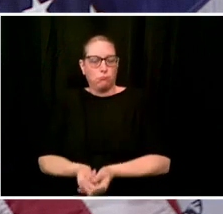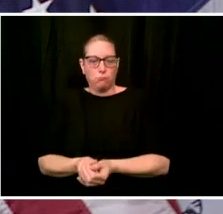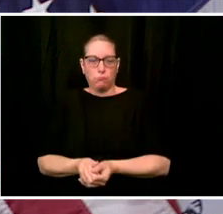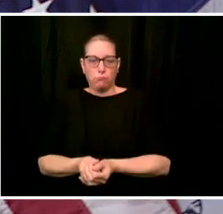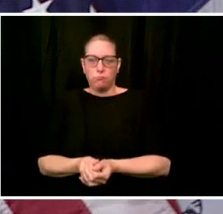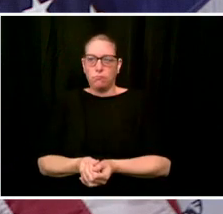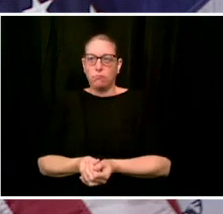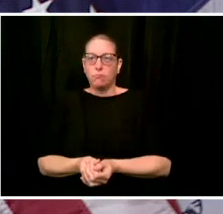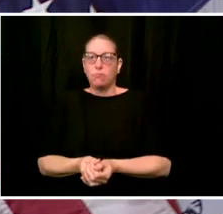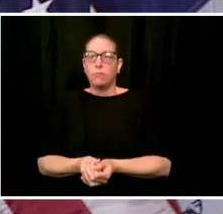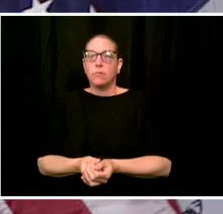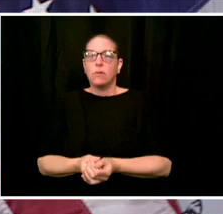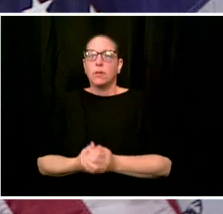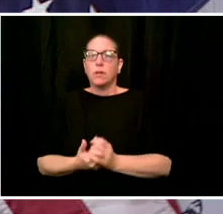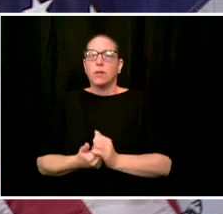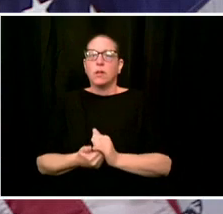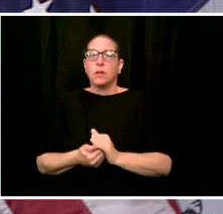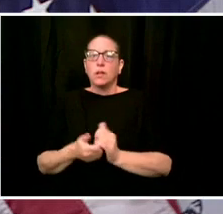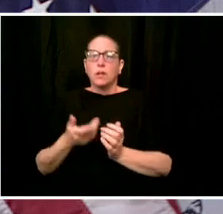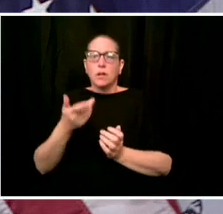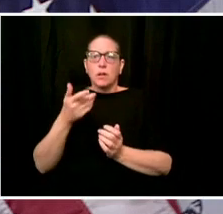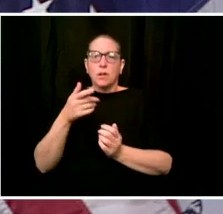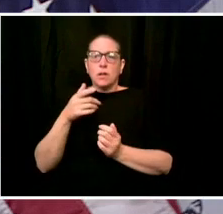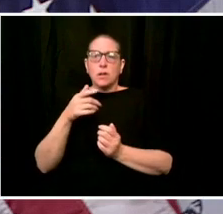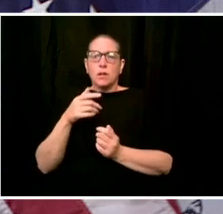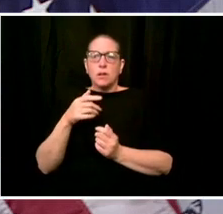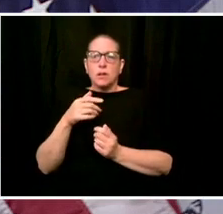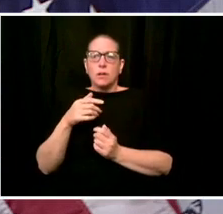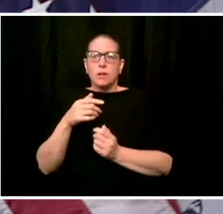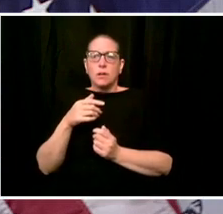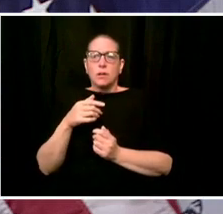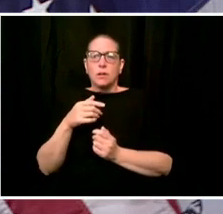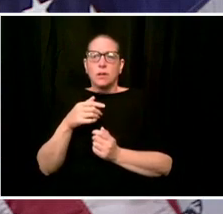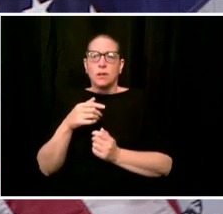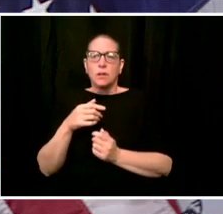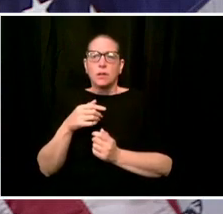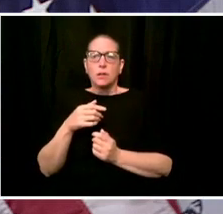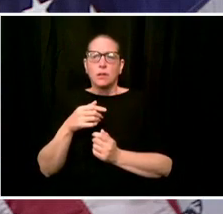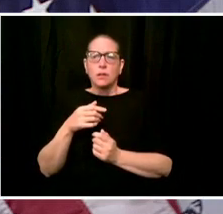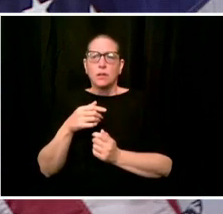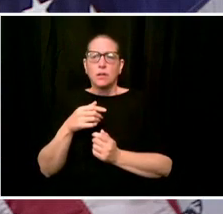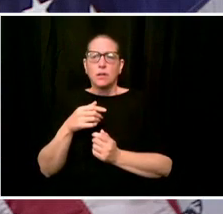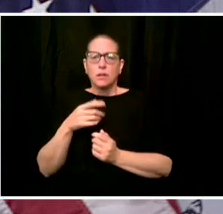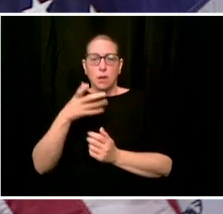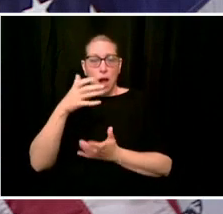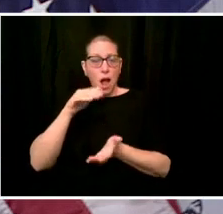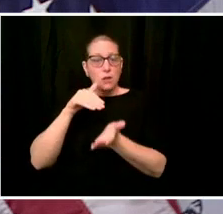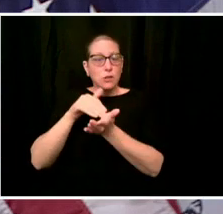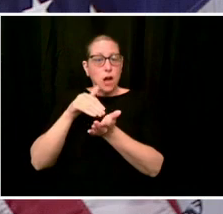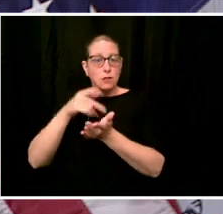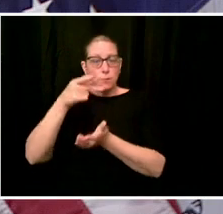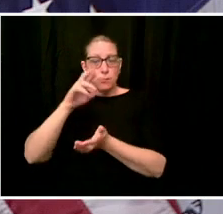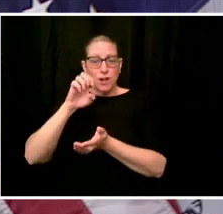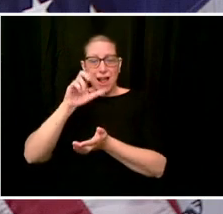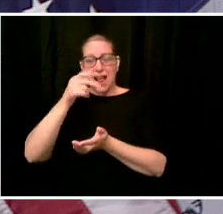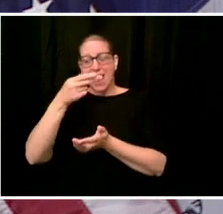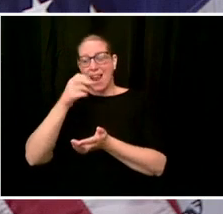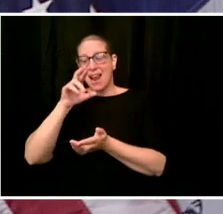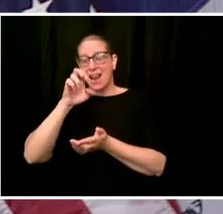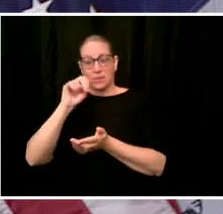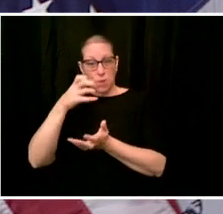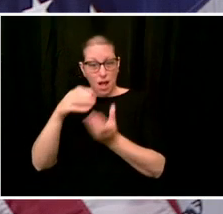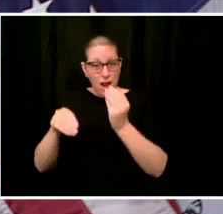don't know if he's there. Dr. Perea-Hense. All right, you got him back? Am I on? Yeah, there you